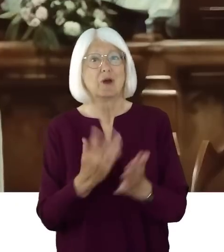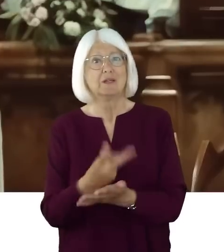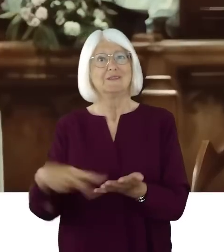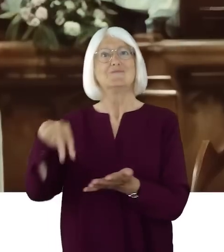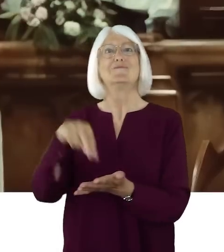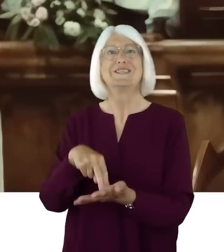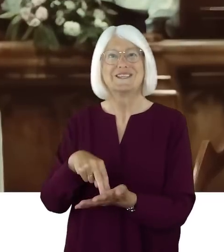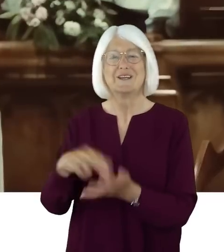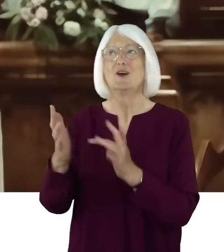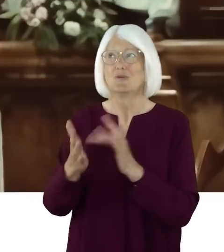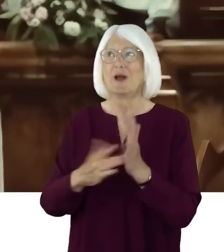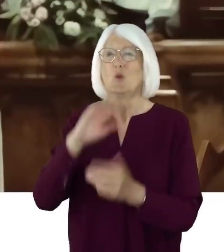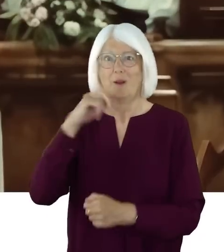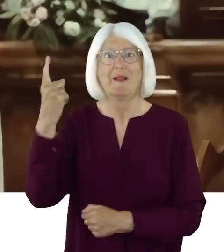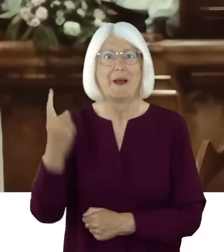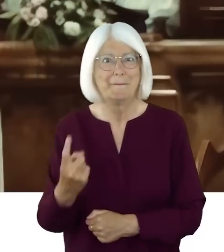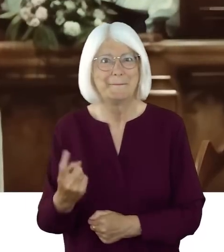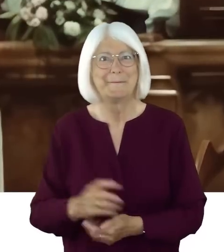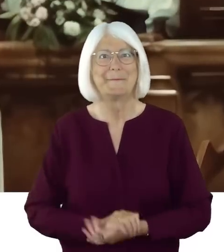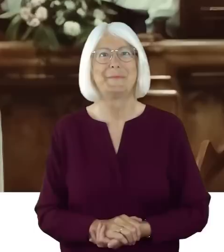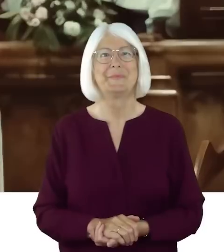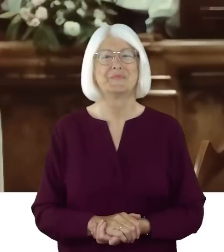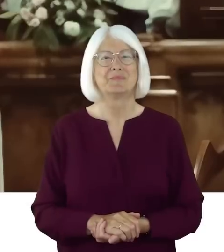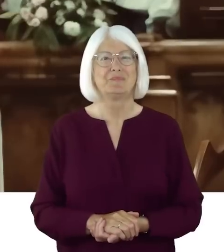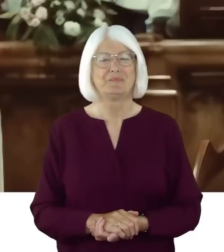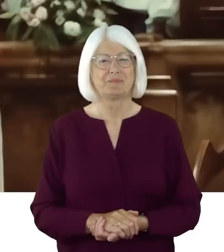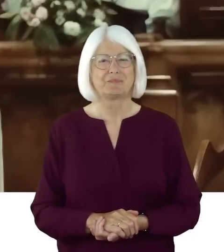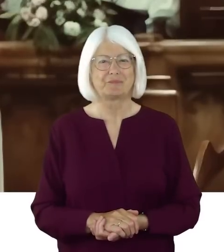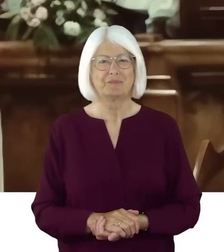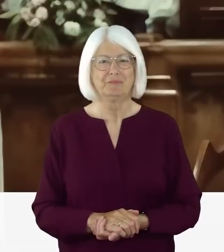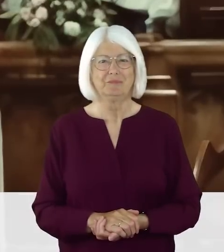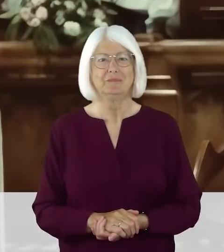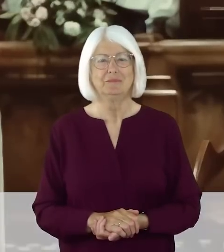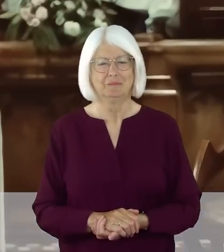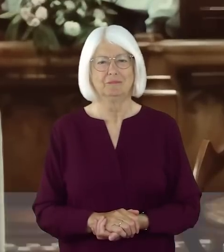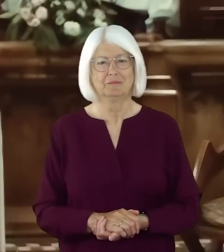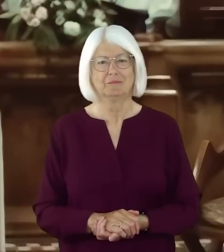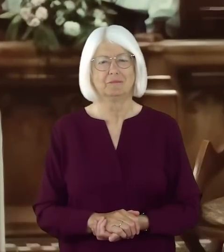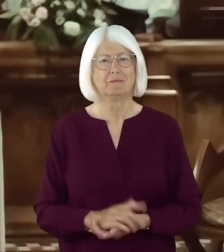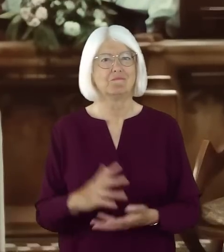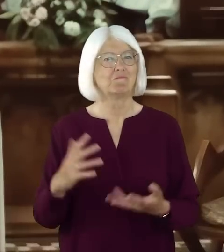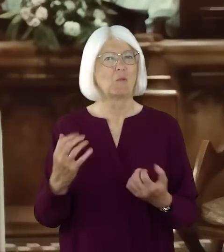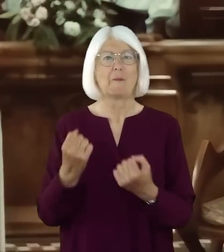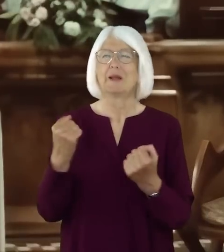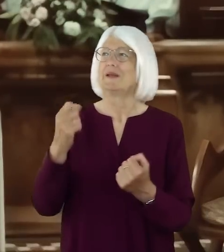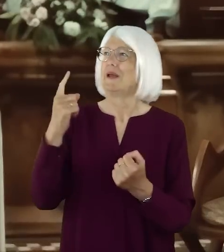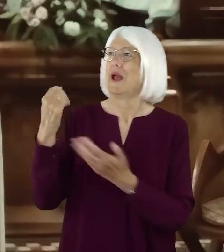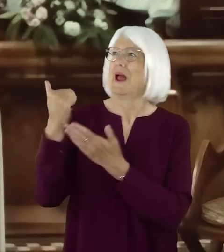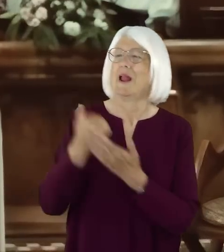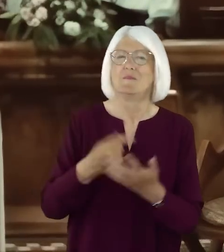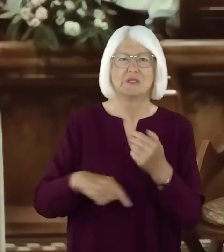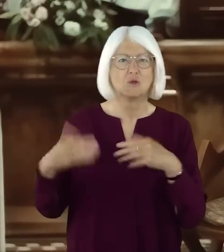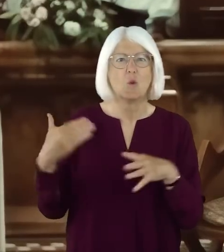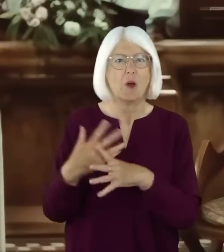died. Christ is risen. Christ will come again. Lord of all life, help us to